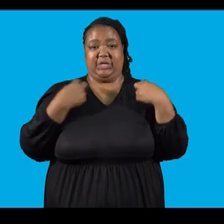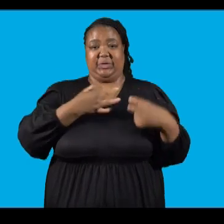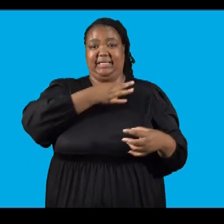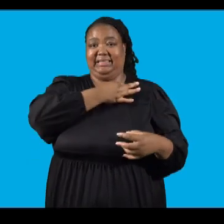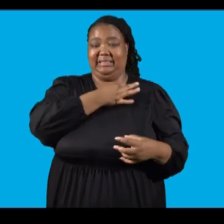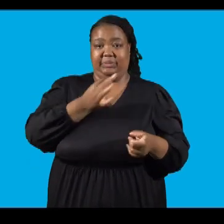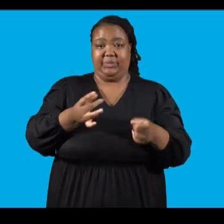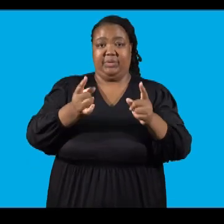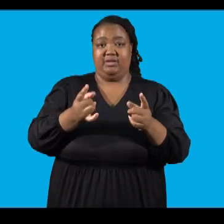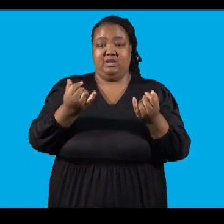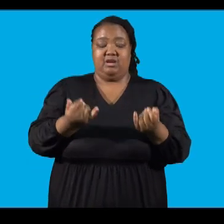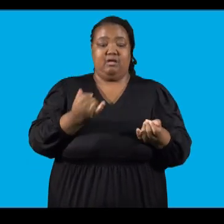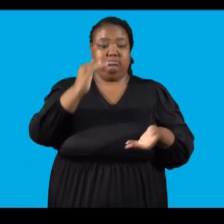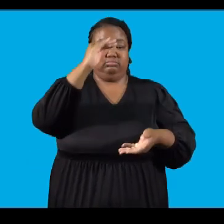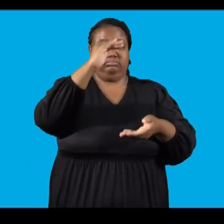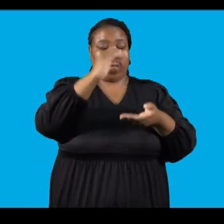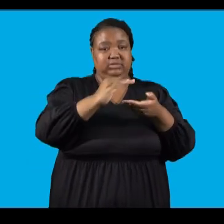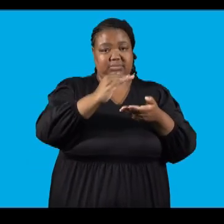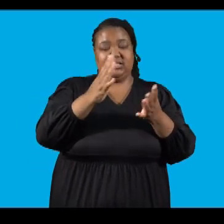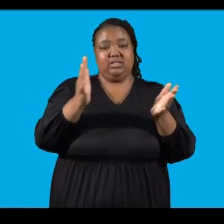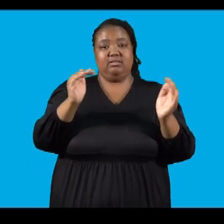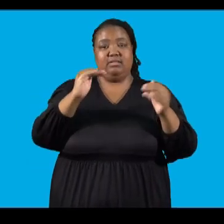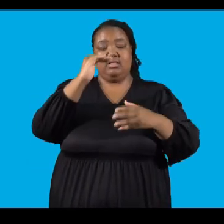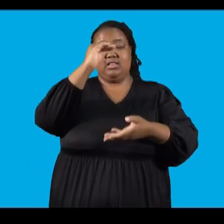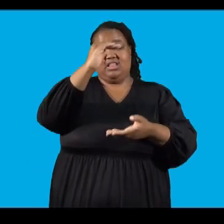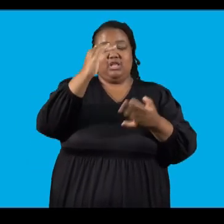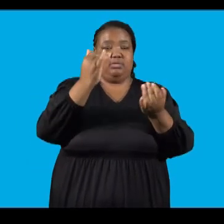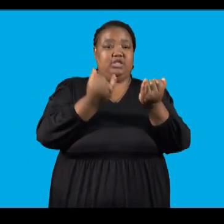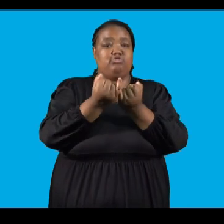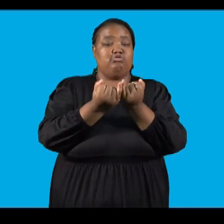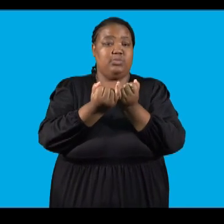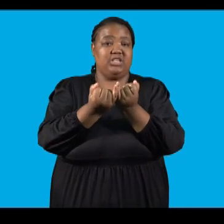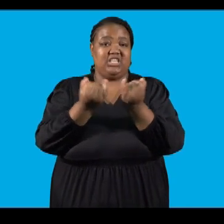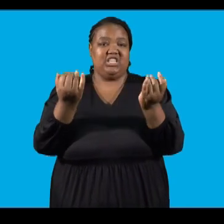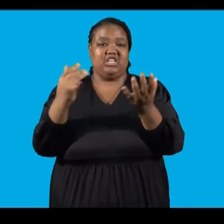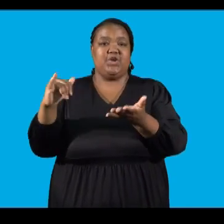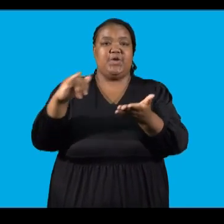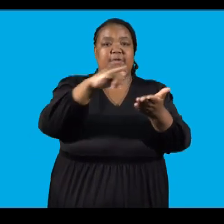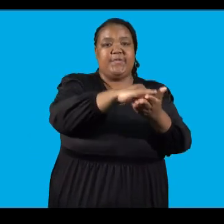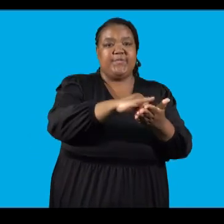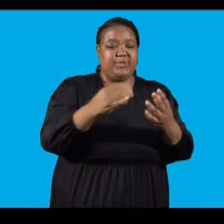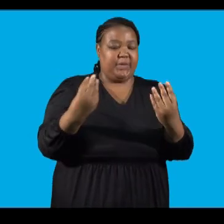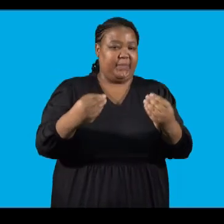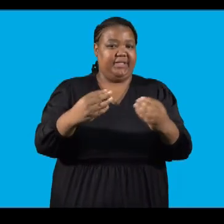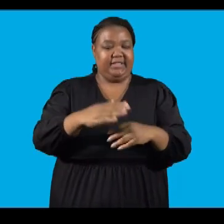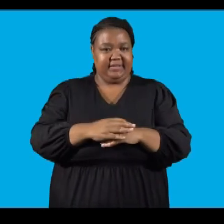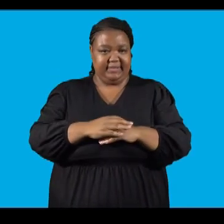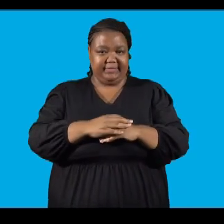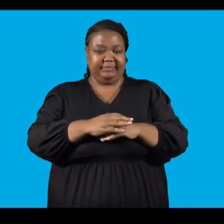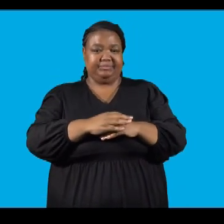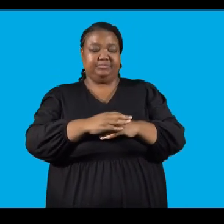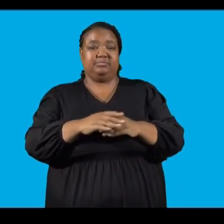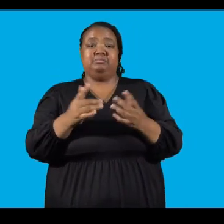risks. This has resulted in limited competition in the aviation space. With a considerable amount